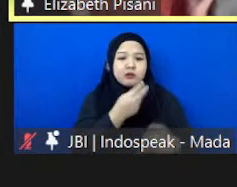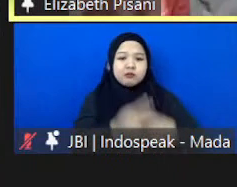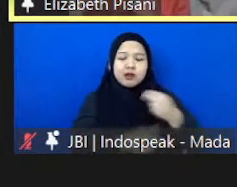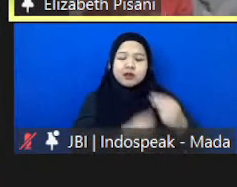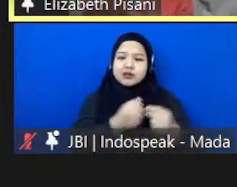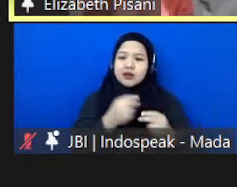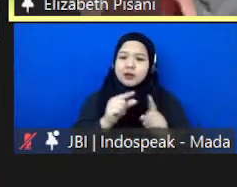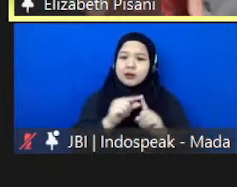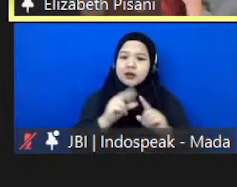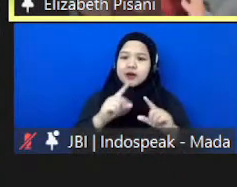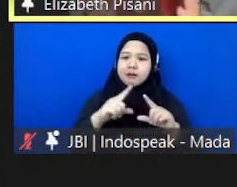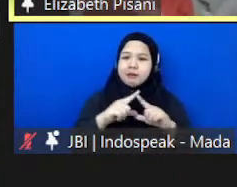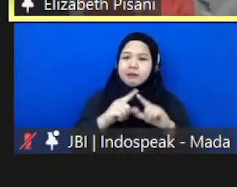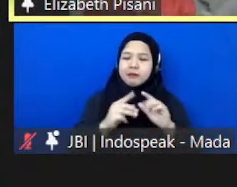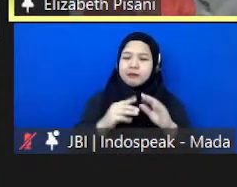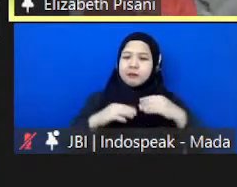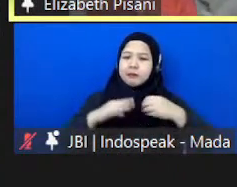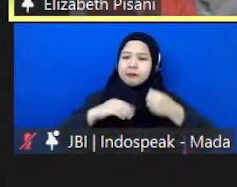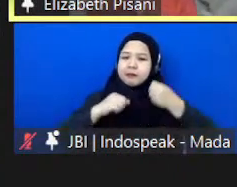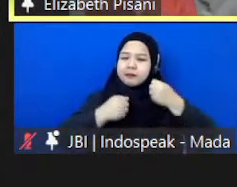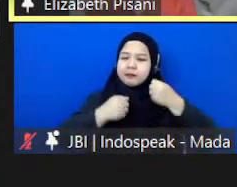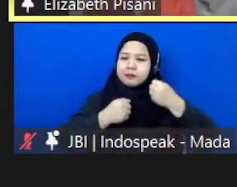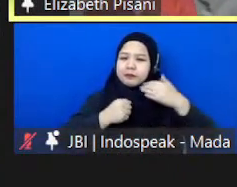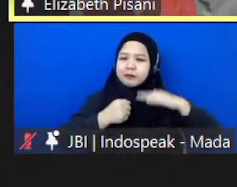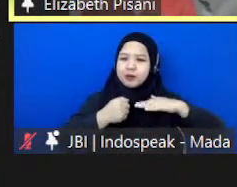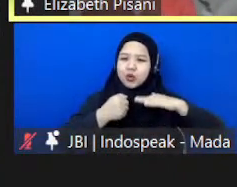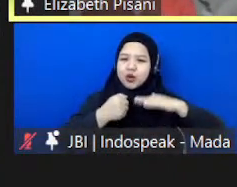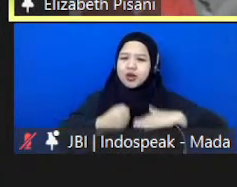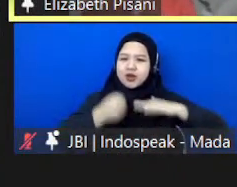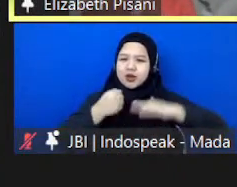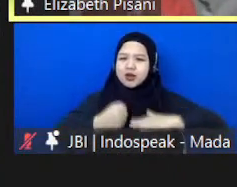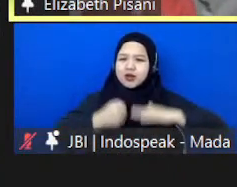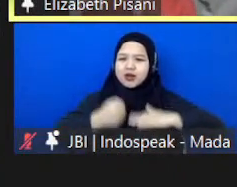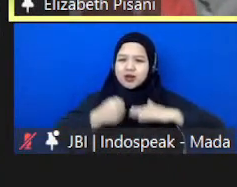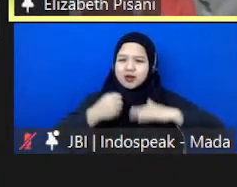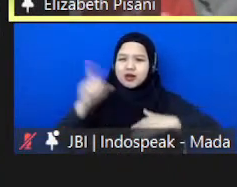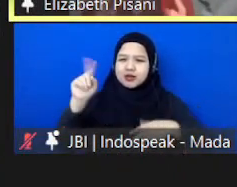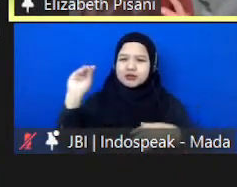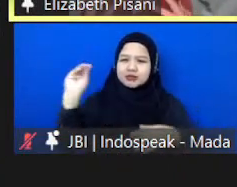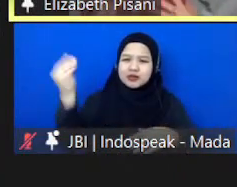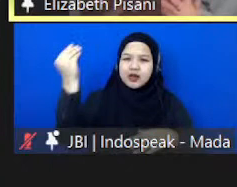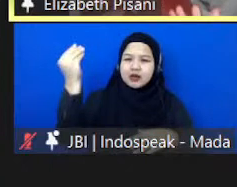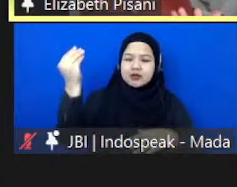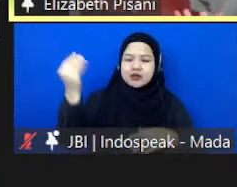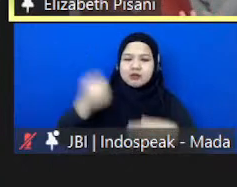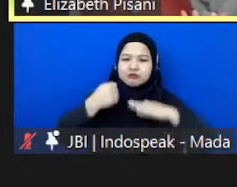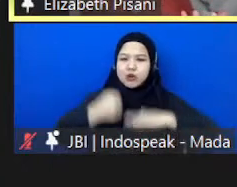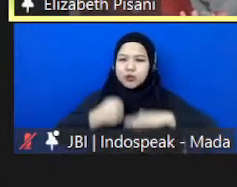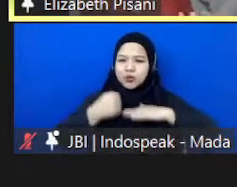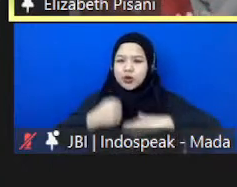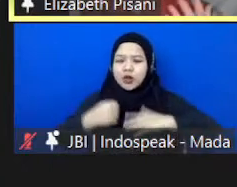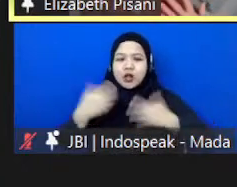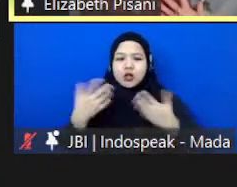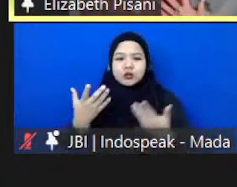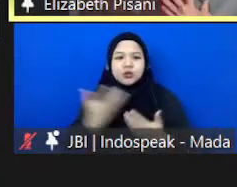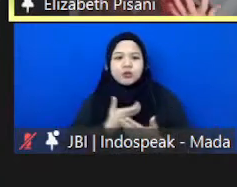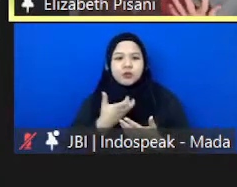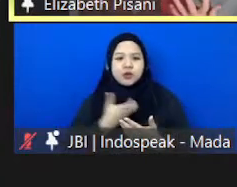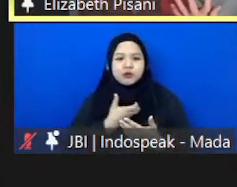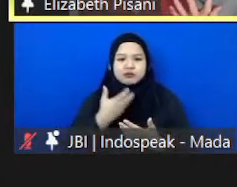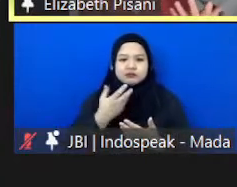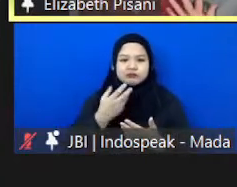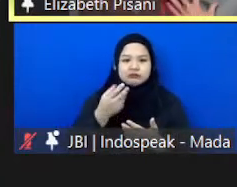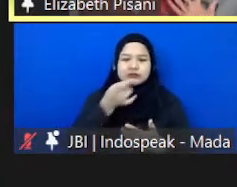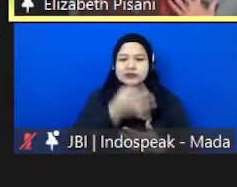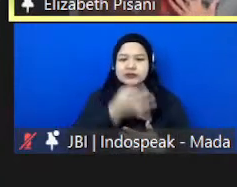is a big, slightly dodgy medicine market in Jakarta, or onto the internet. And